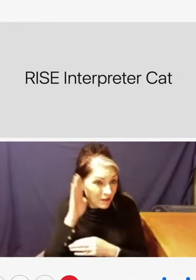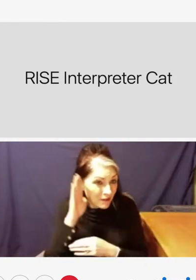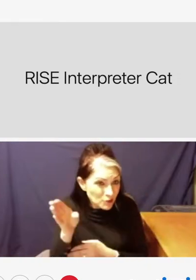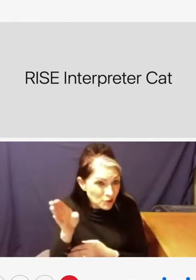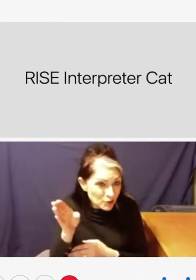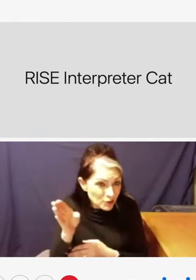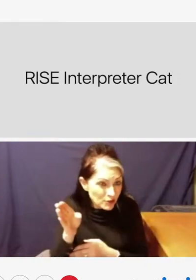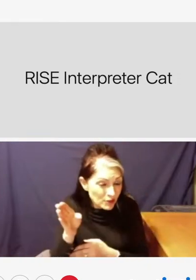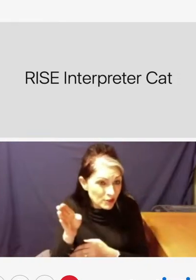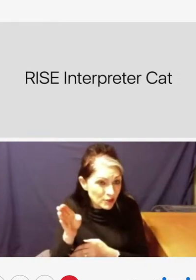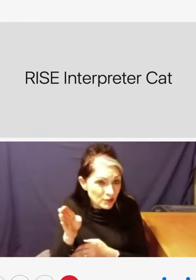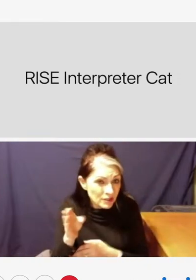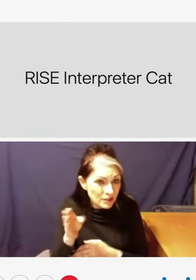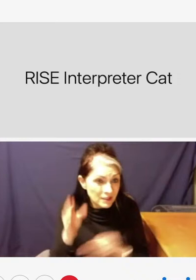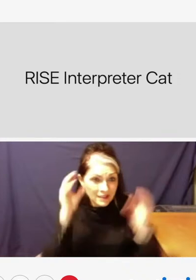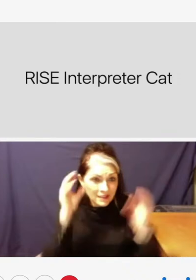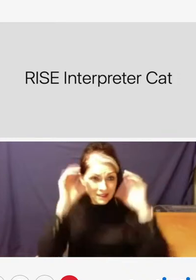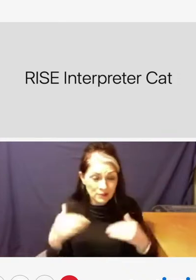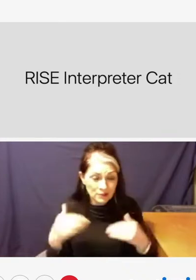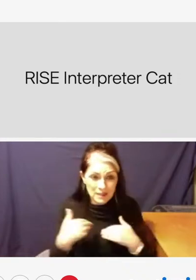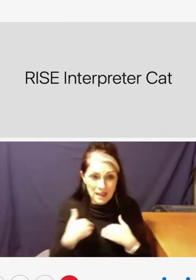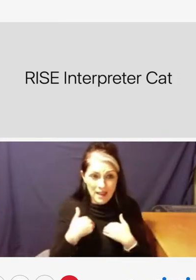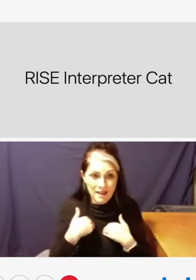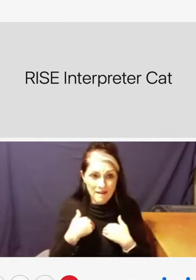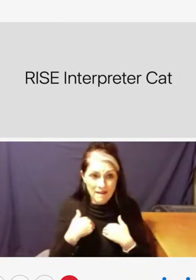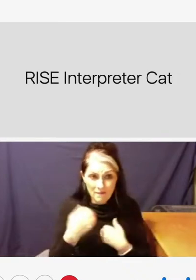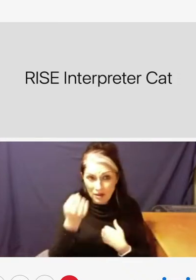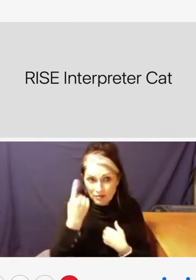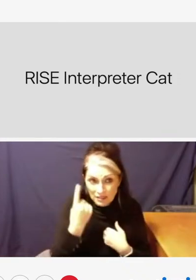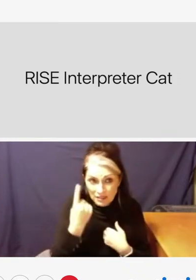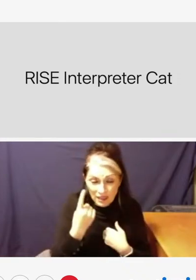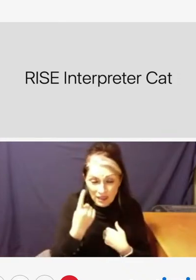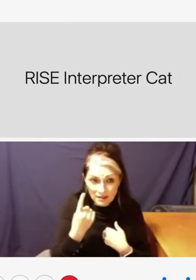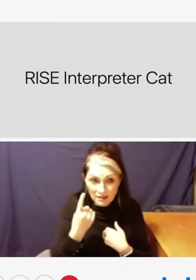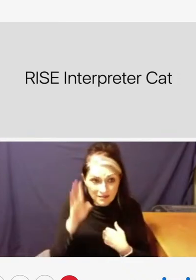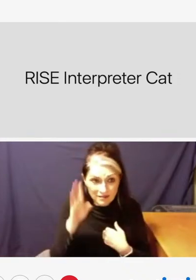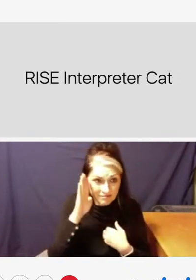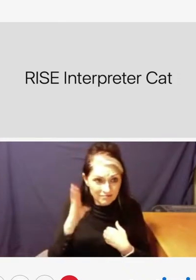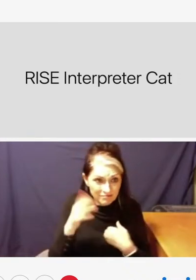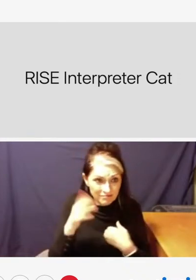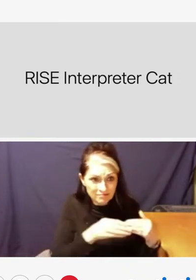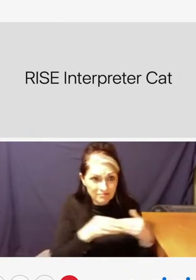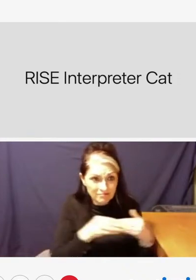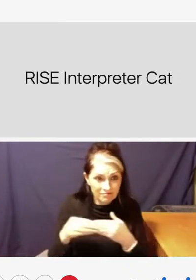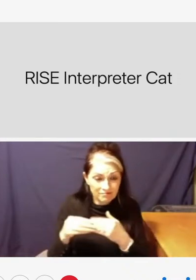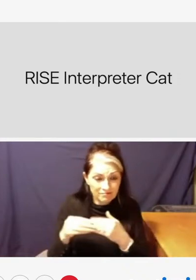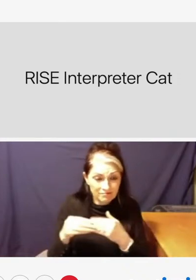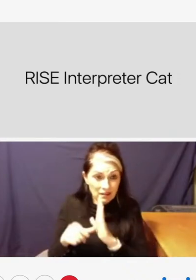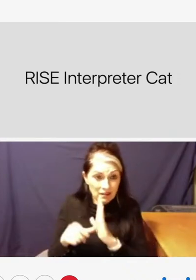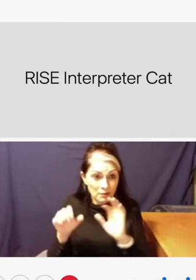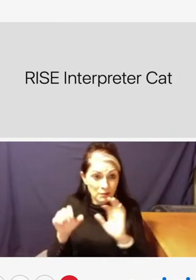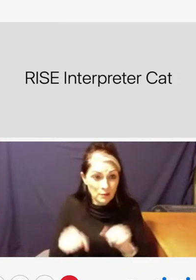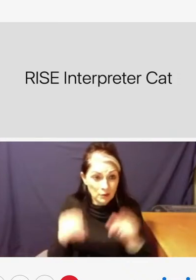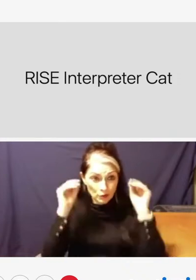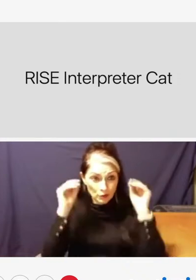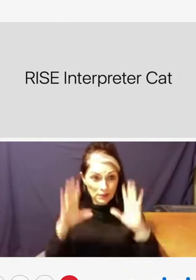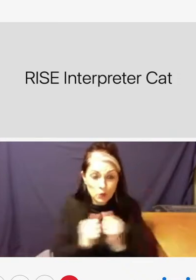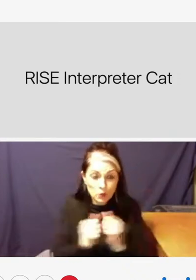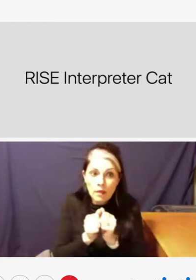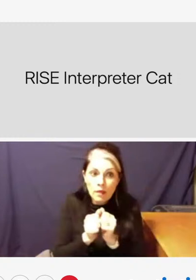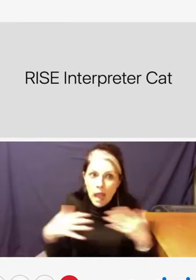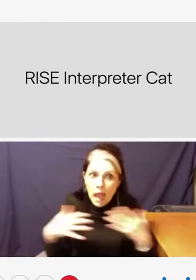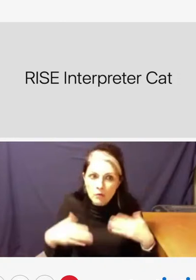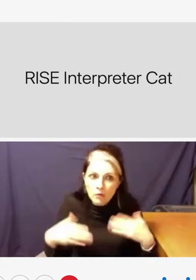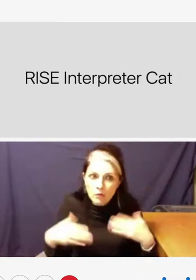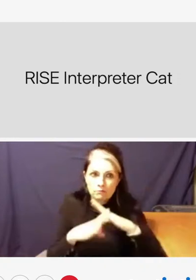have have an understanding of where we're going with this and eventually be able to teach without them so I would appreciate that